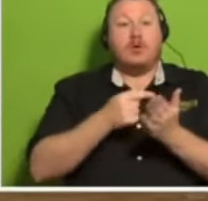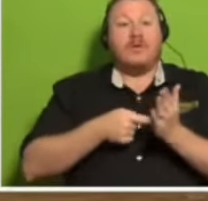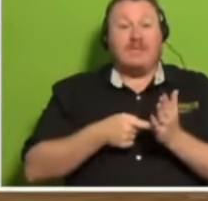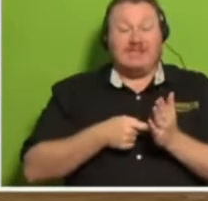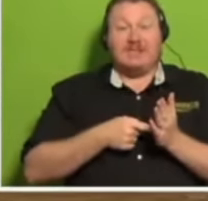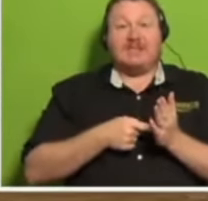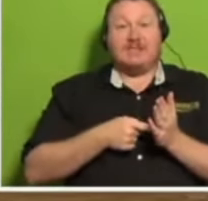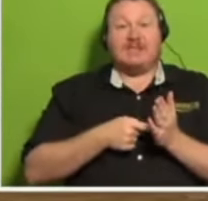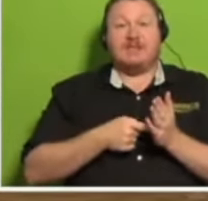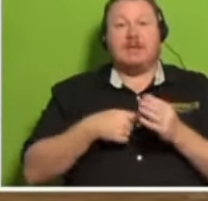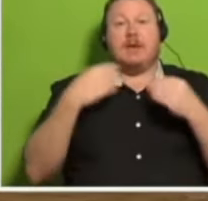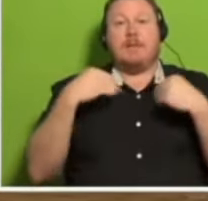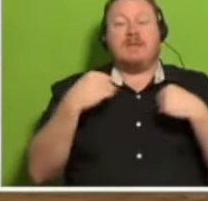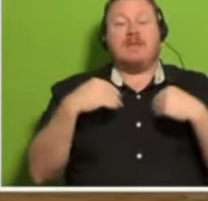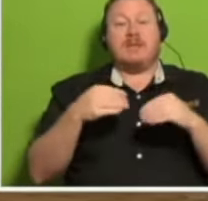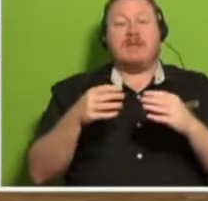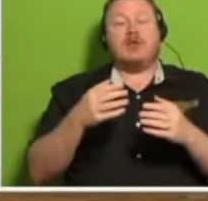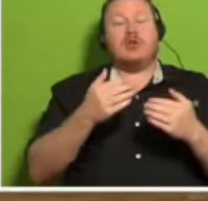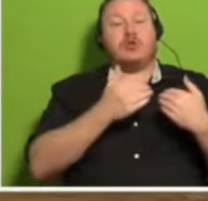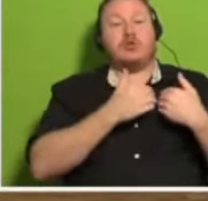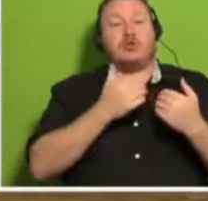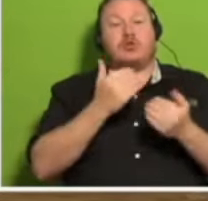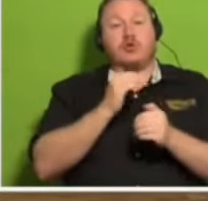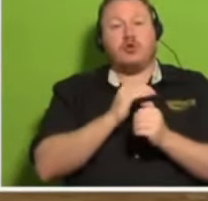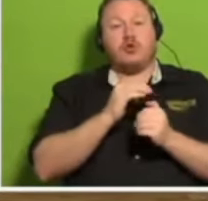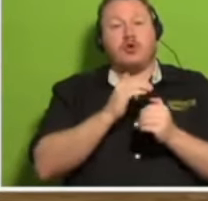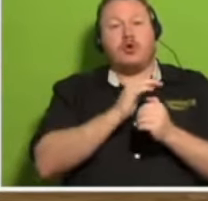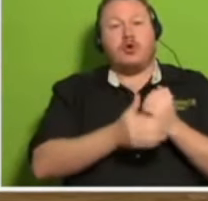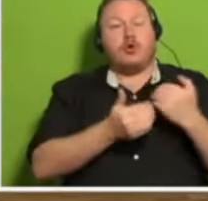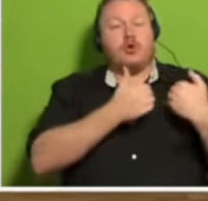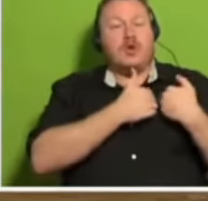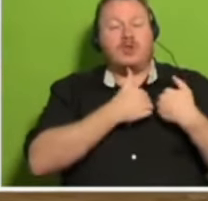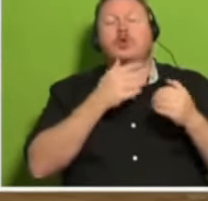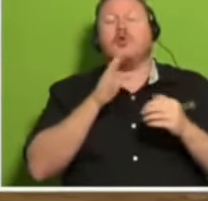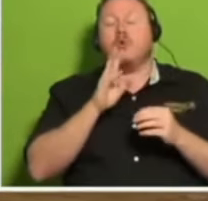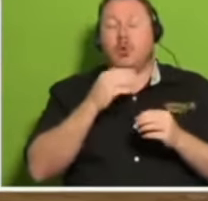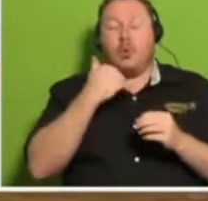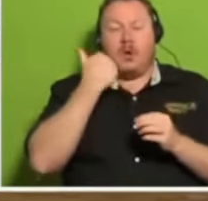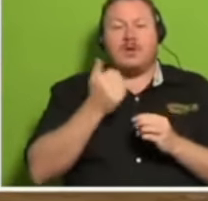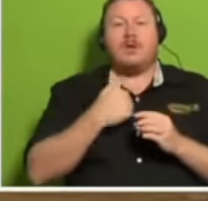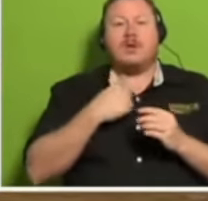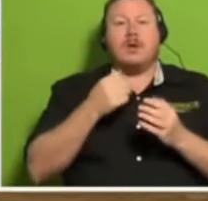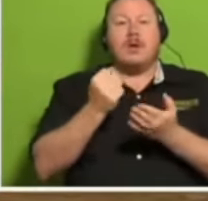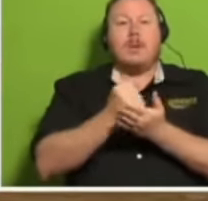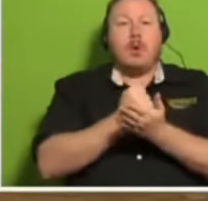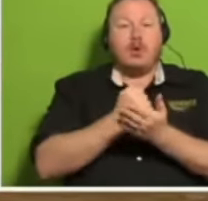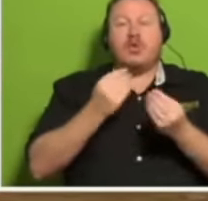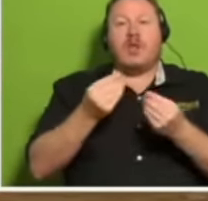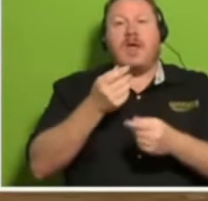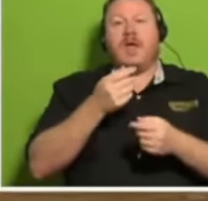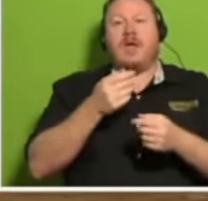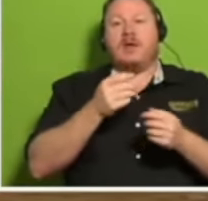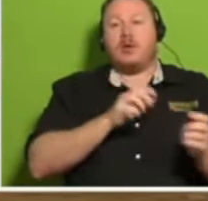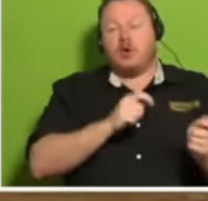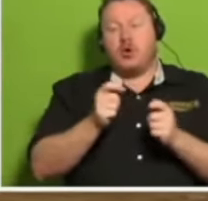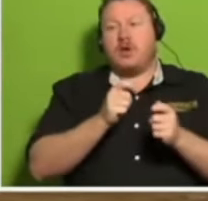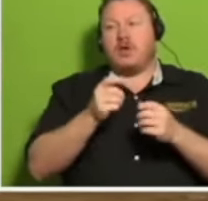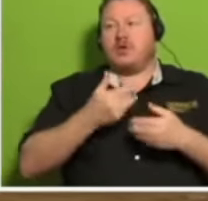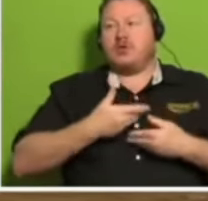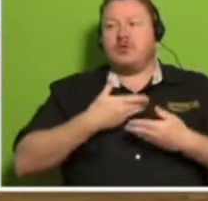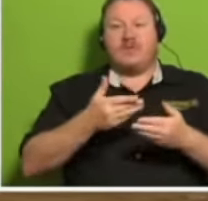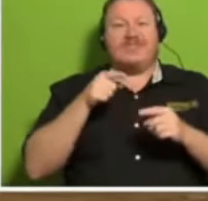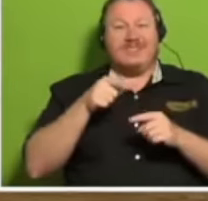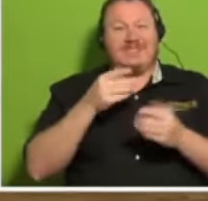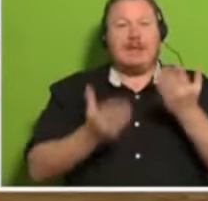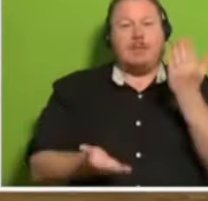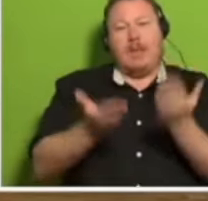currently under business rescue, securing its future as a highly competitive postal and courier services will require striking the